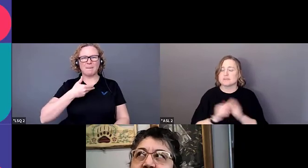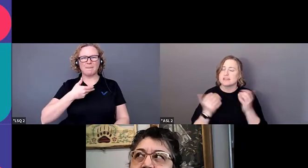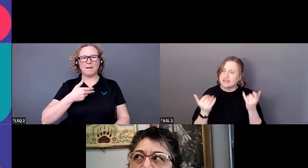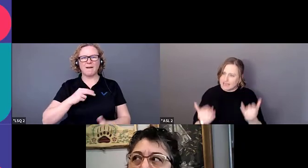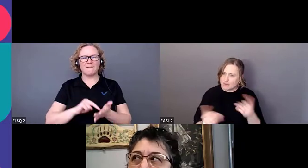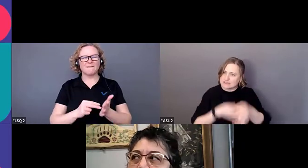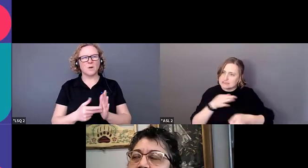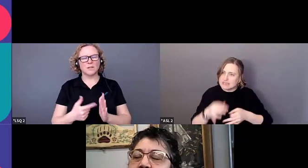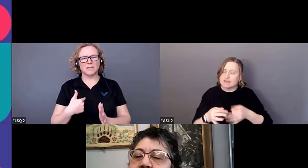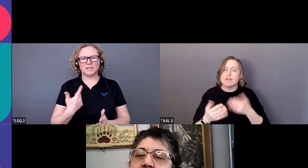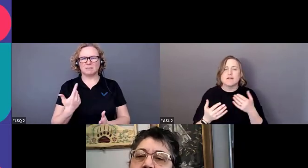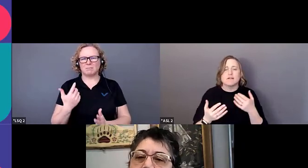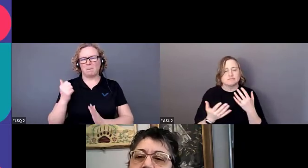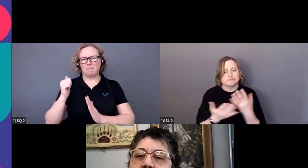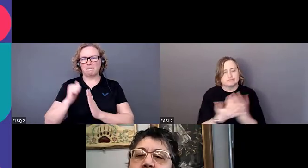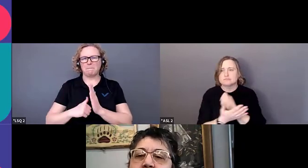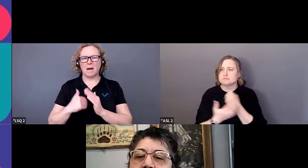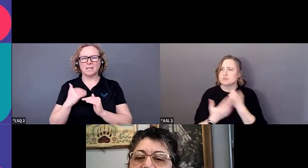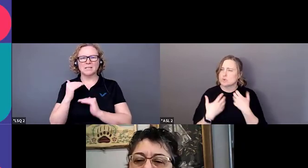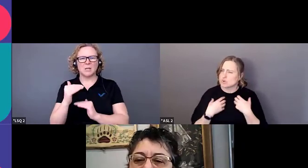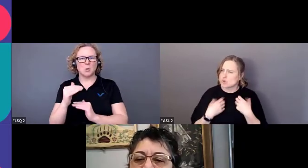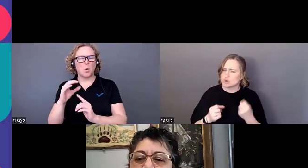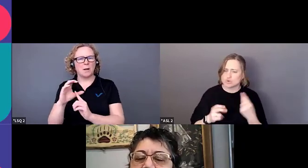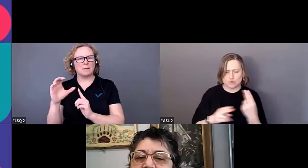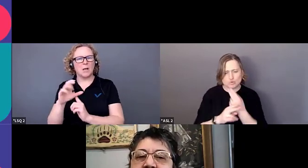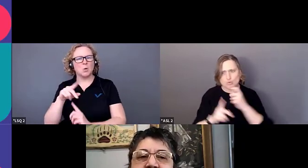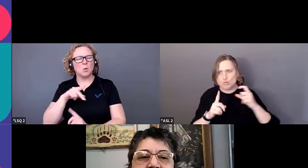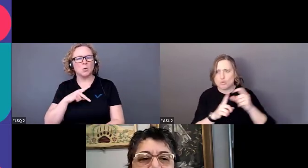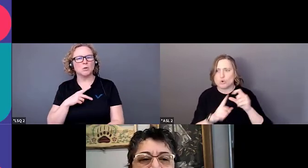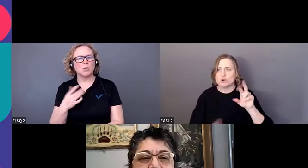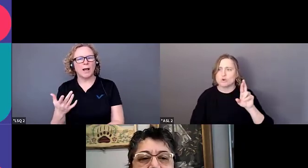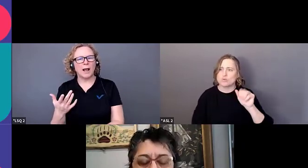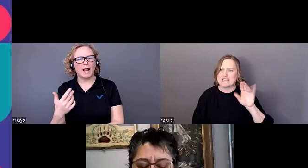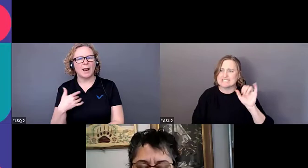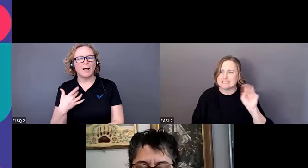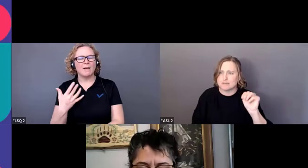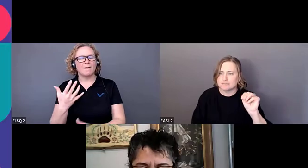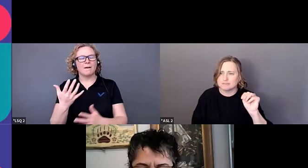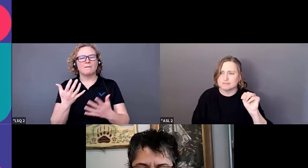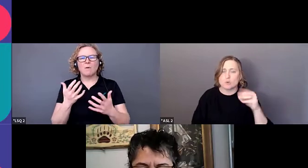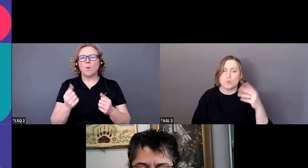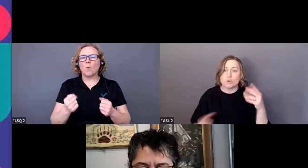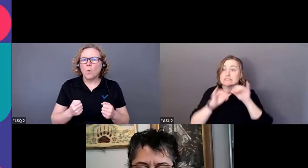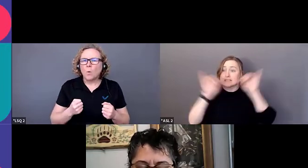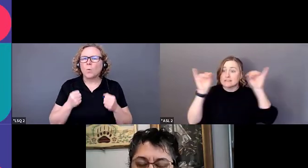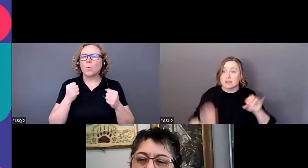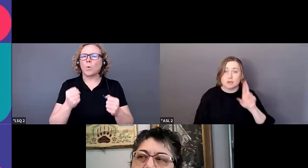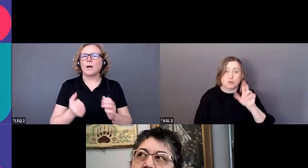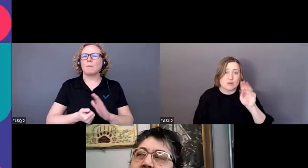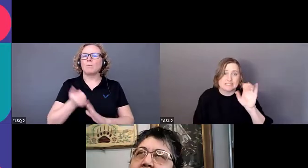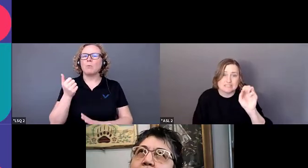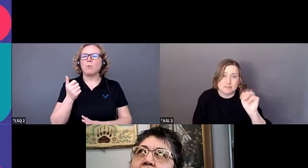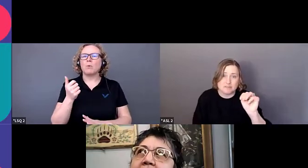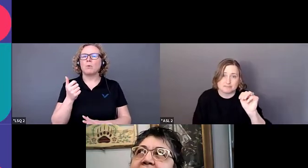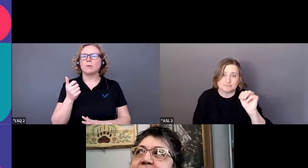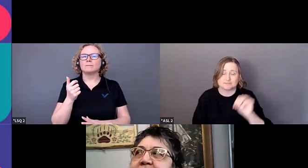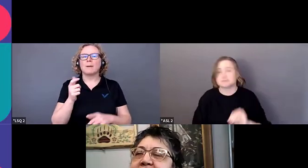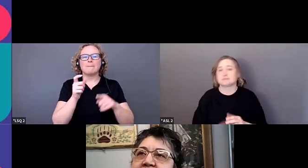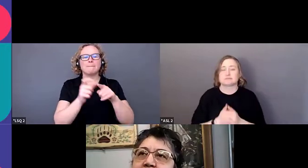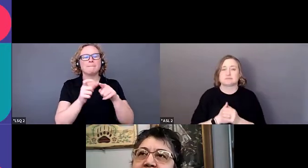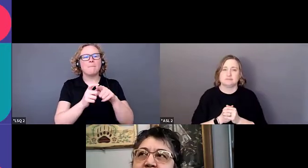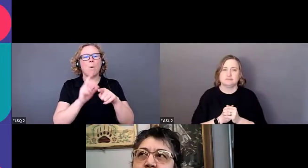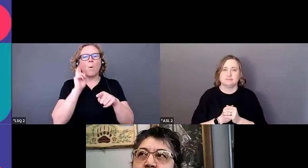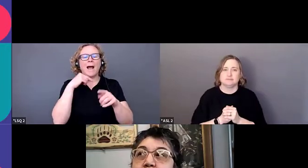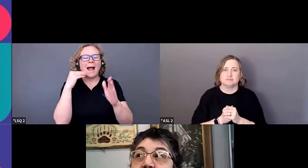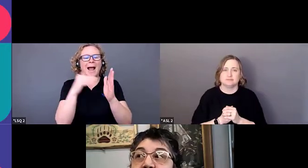to use more the word racism and systemic racism. And so I want to